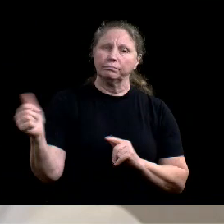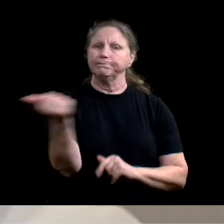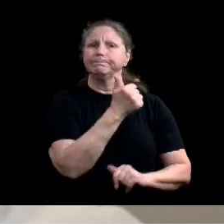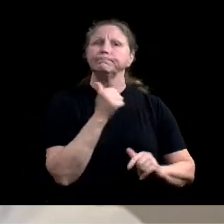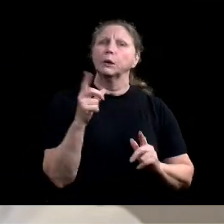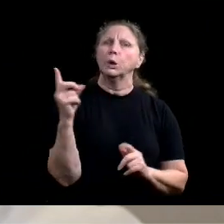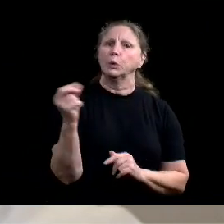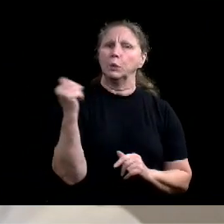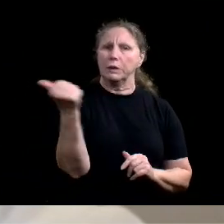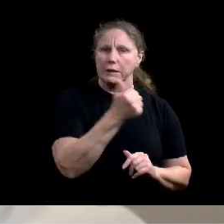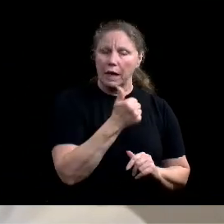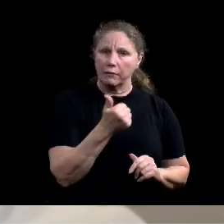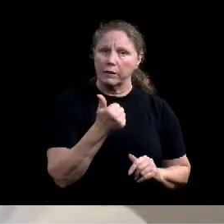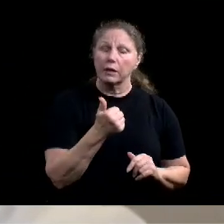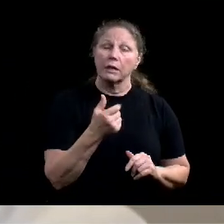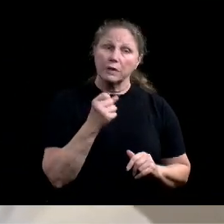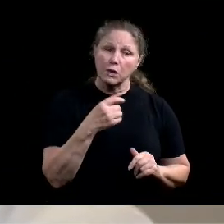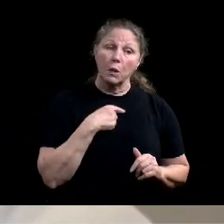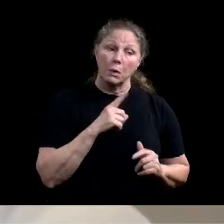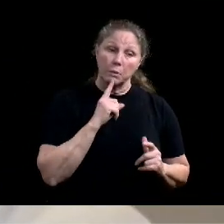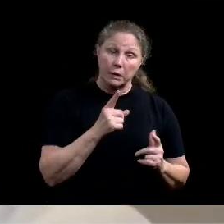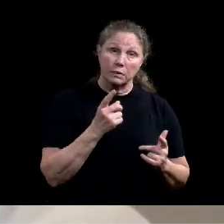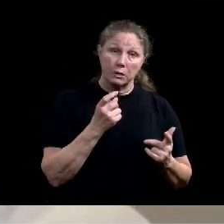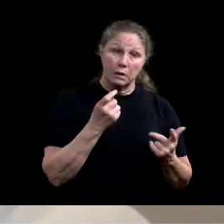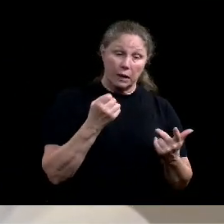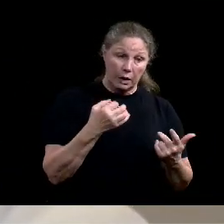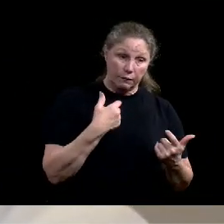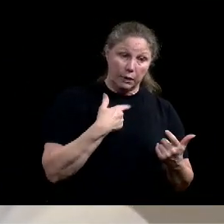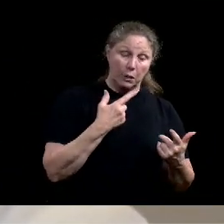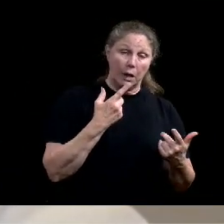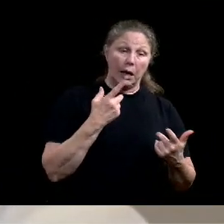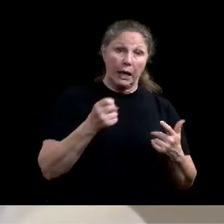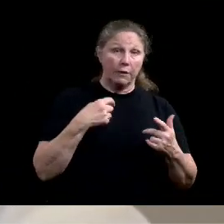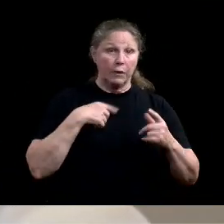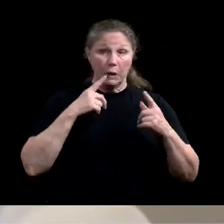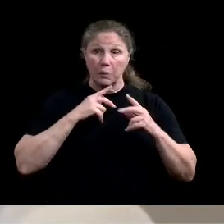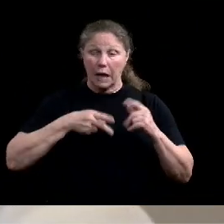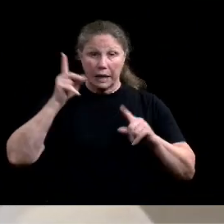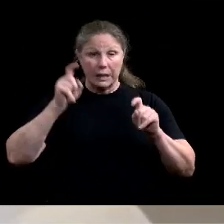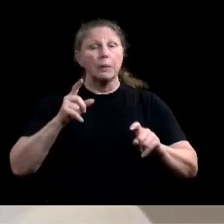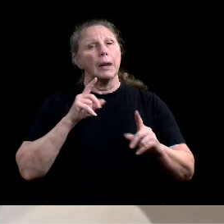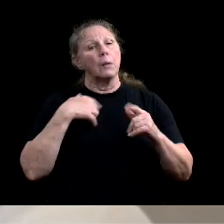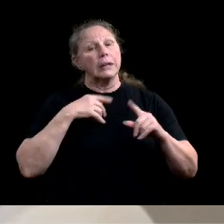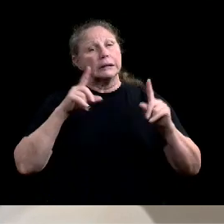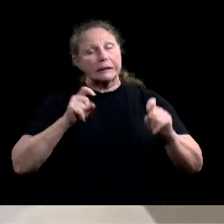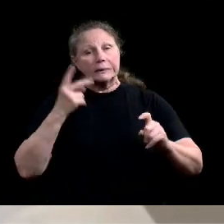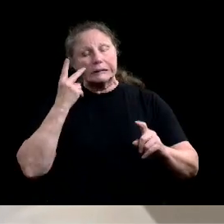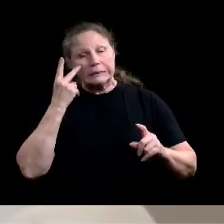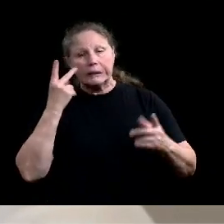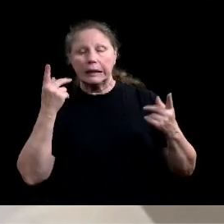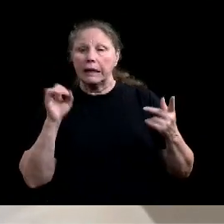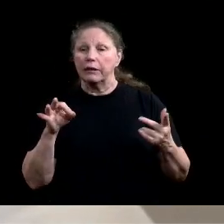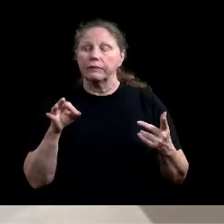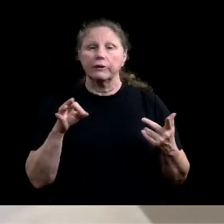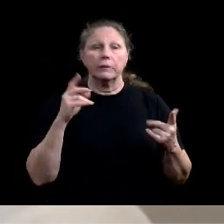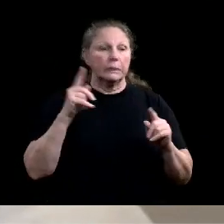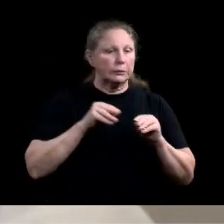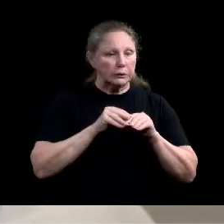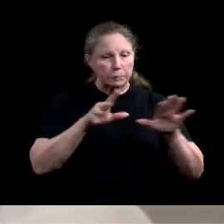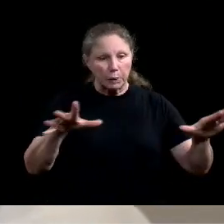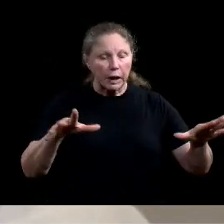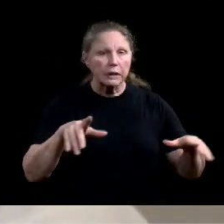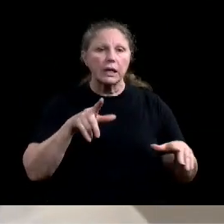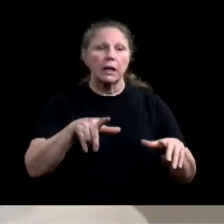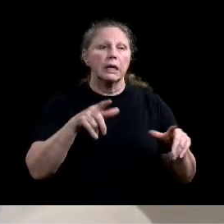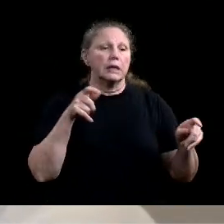to capture changes in the spread of the virus when those changes are early. Because as